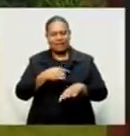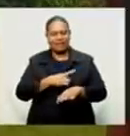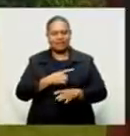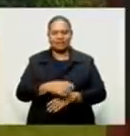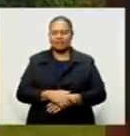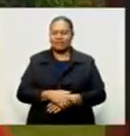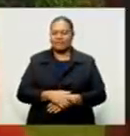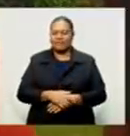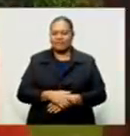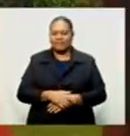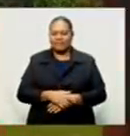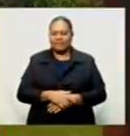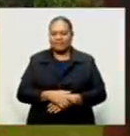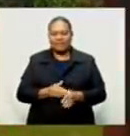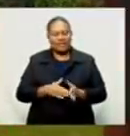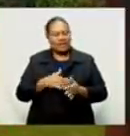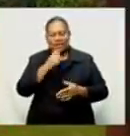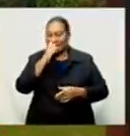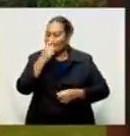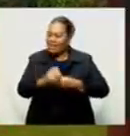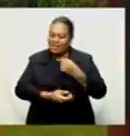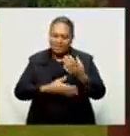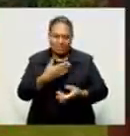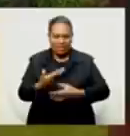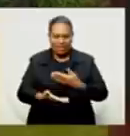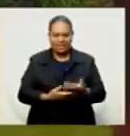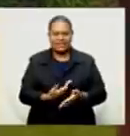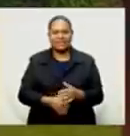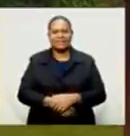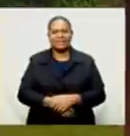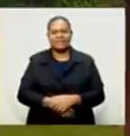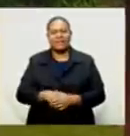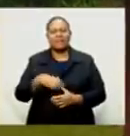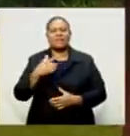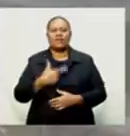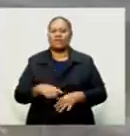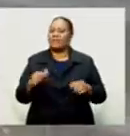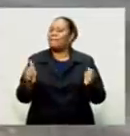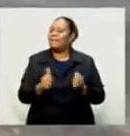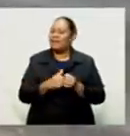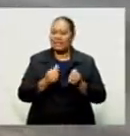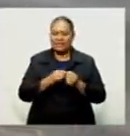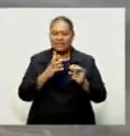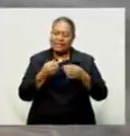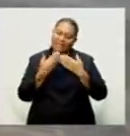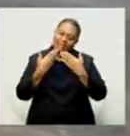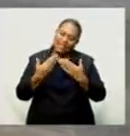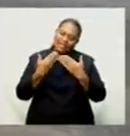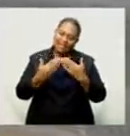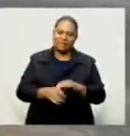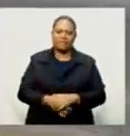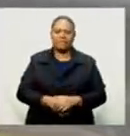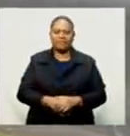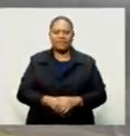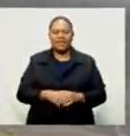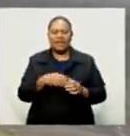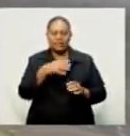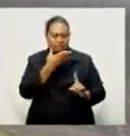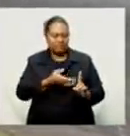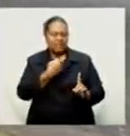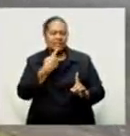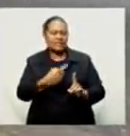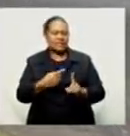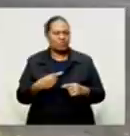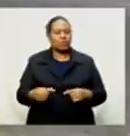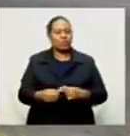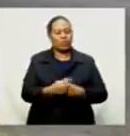it's really undescribable in words because they were so thankful. Recipient Lalita Wati says she is